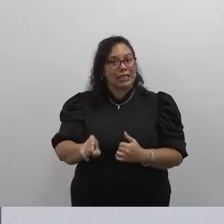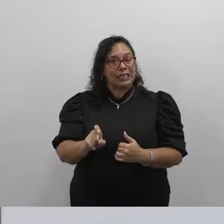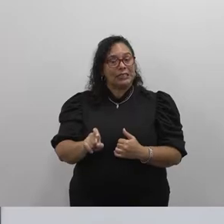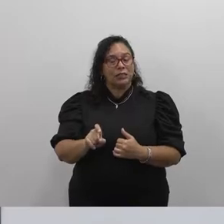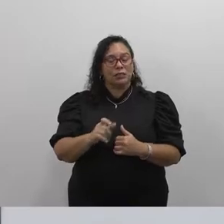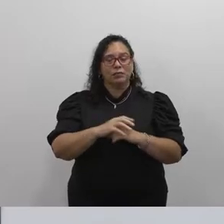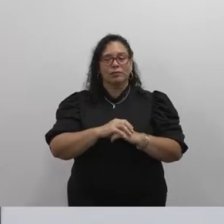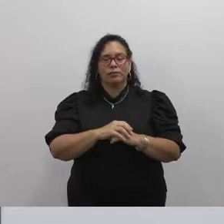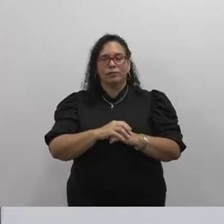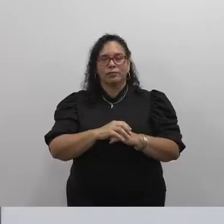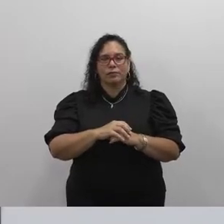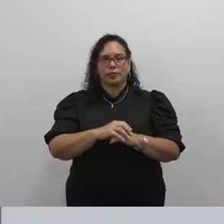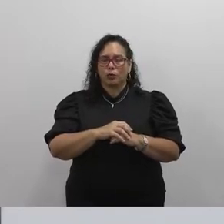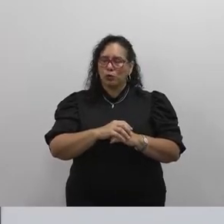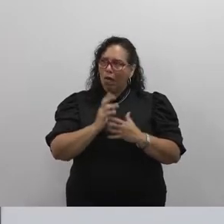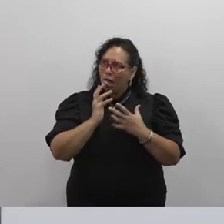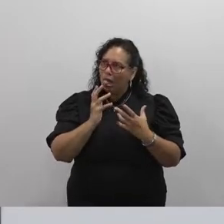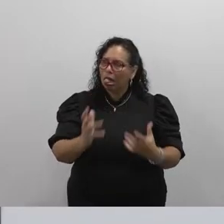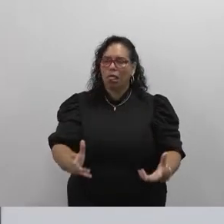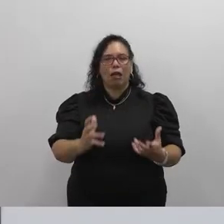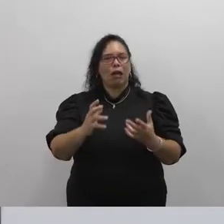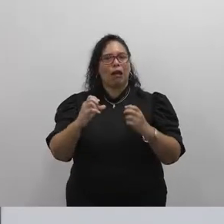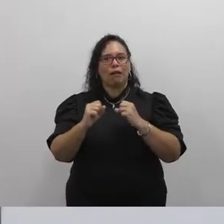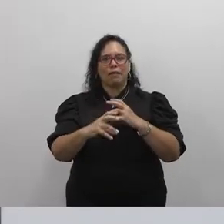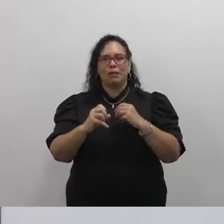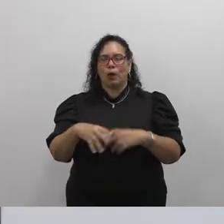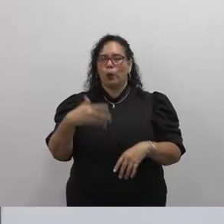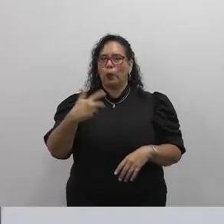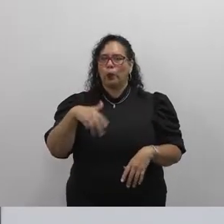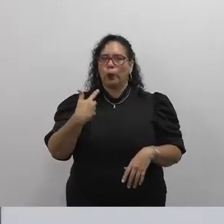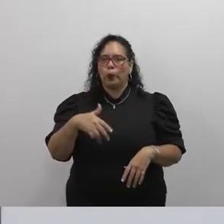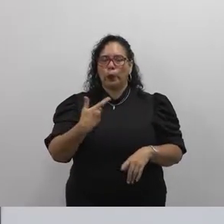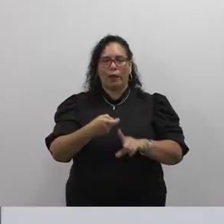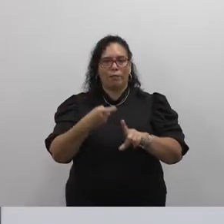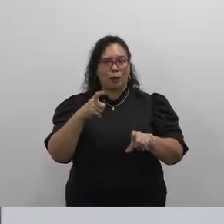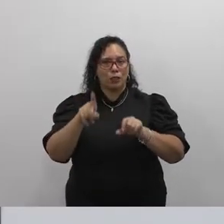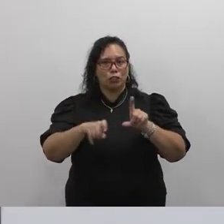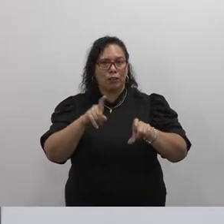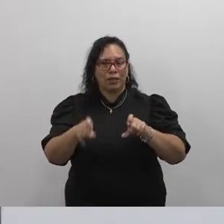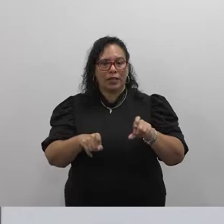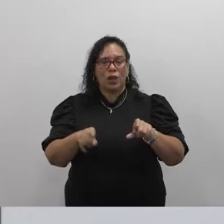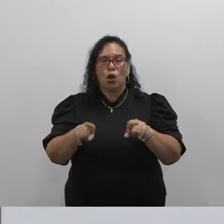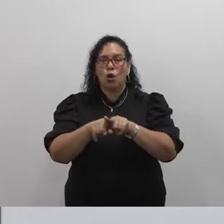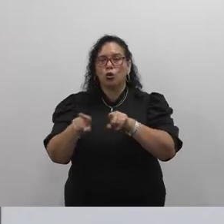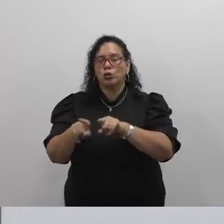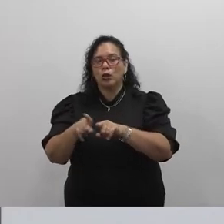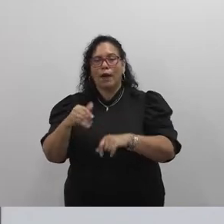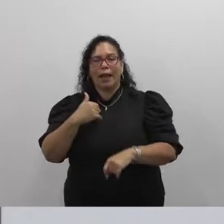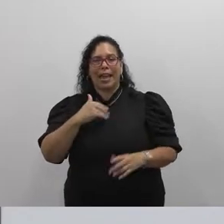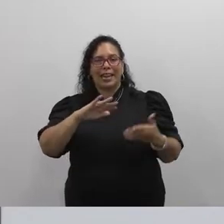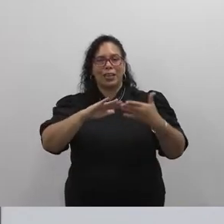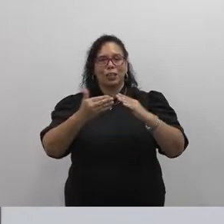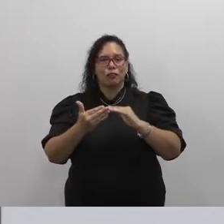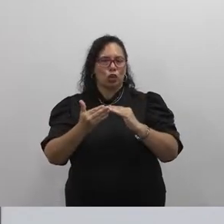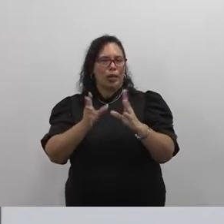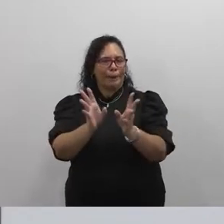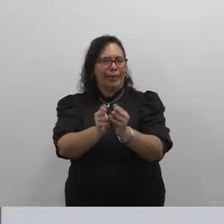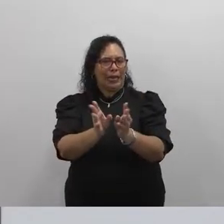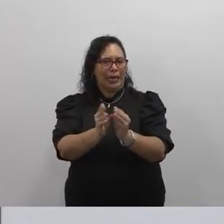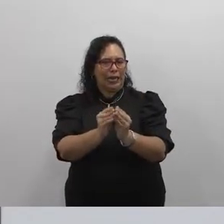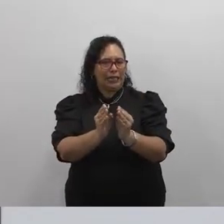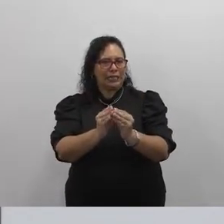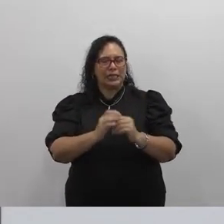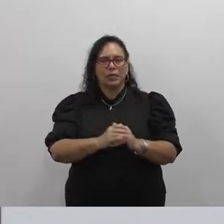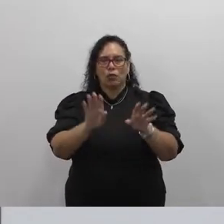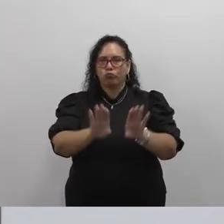front. And there was a ton of feedback that we received via the surveys. We also embarked on a couple community forums, community meetings, where